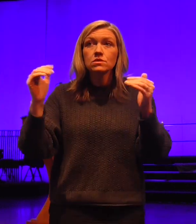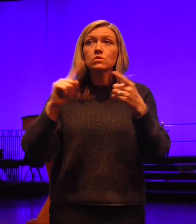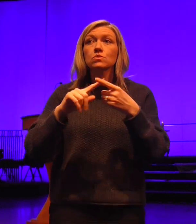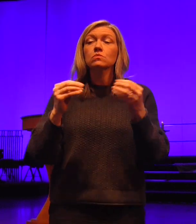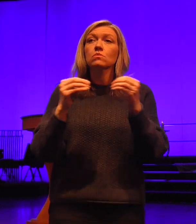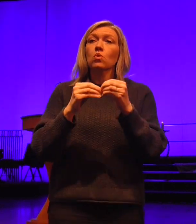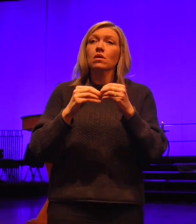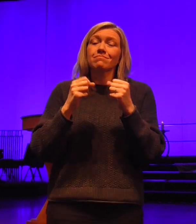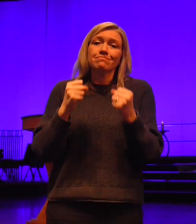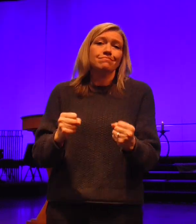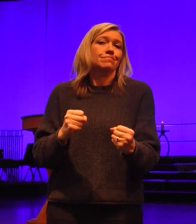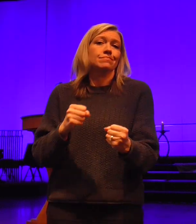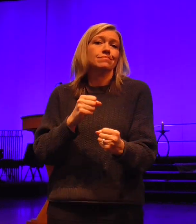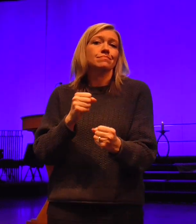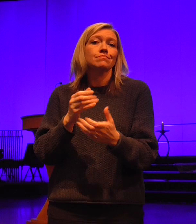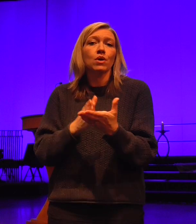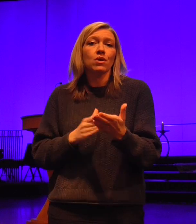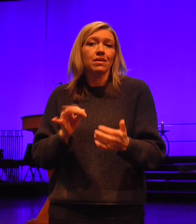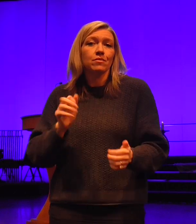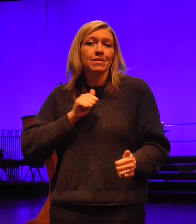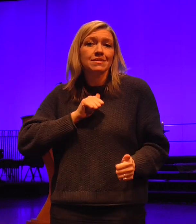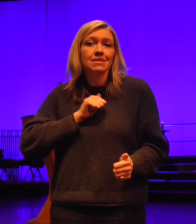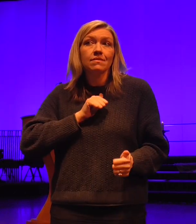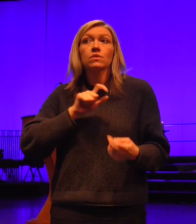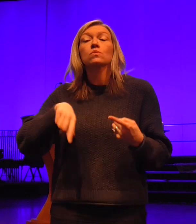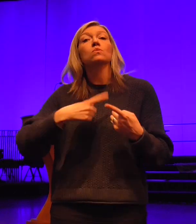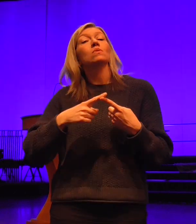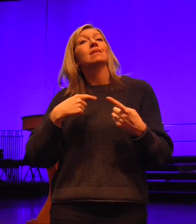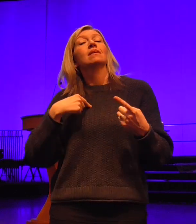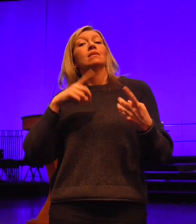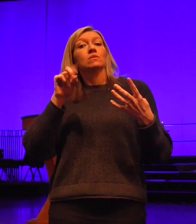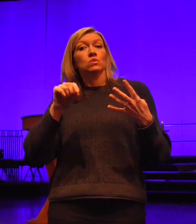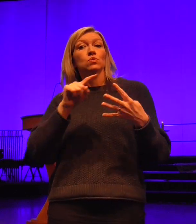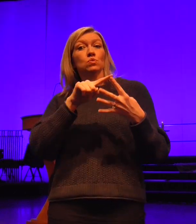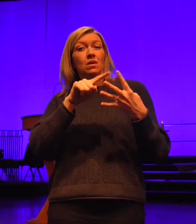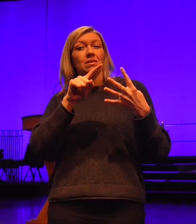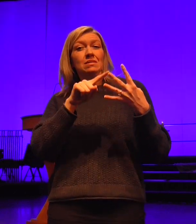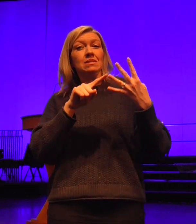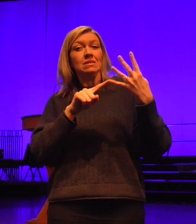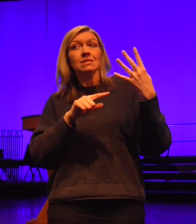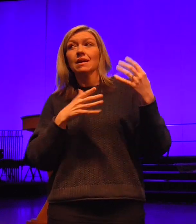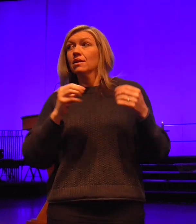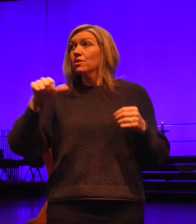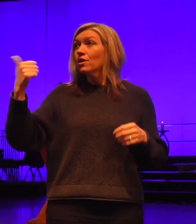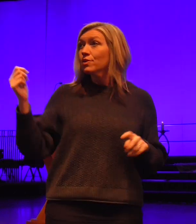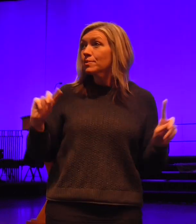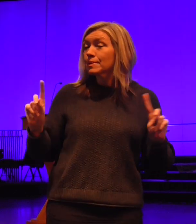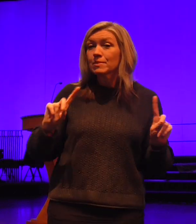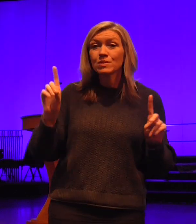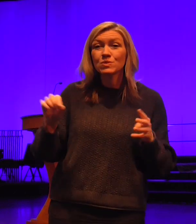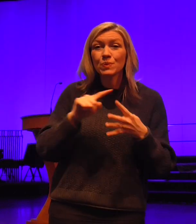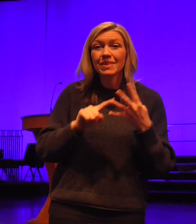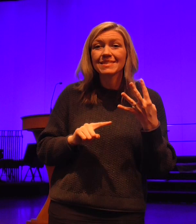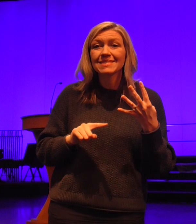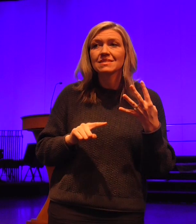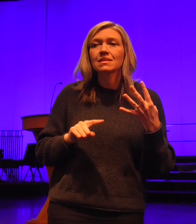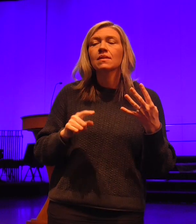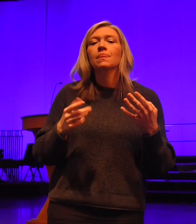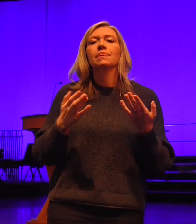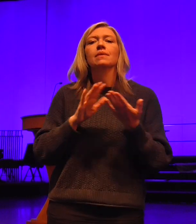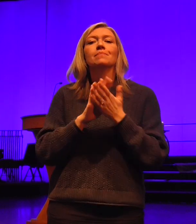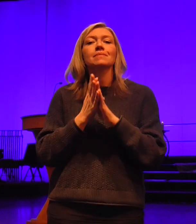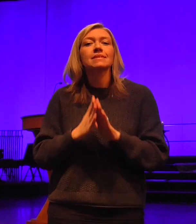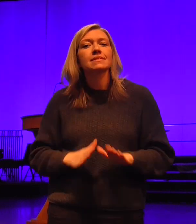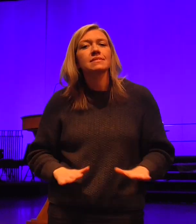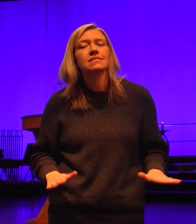greater aspect of myself? And when I do this, and when others have done this, the peace and the joy